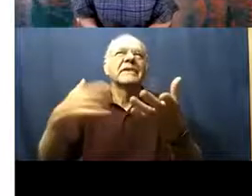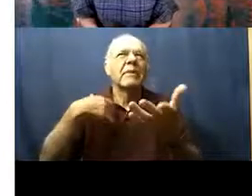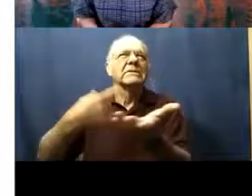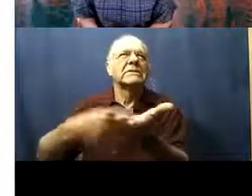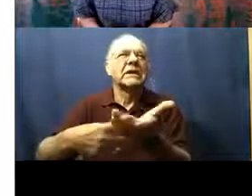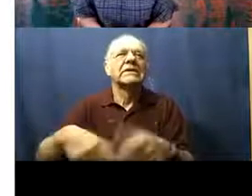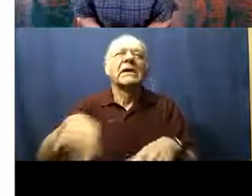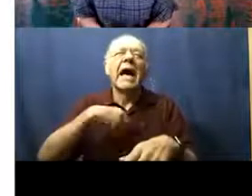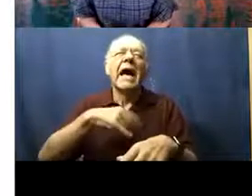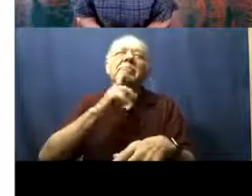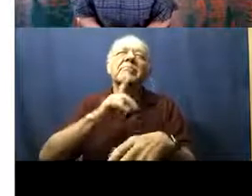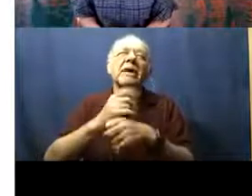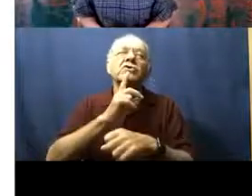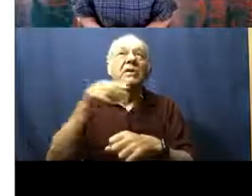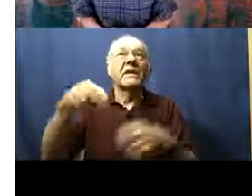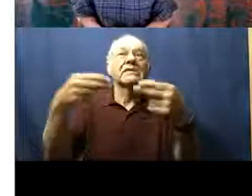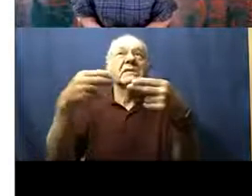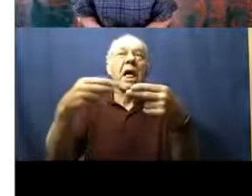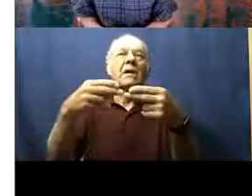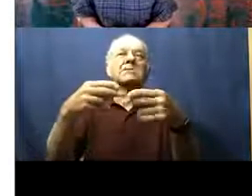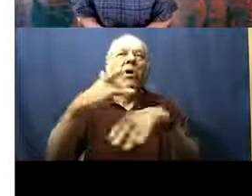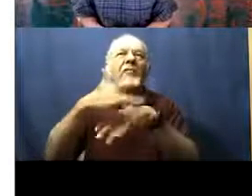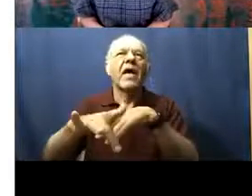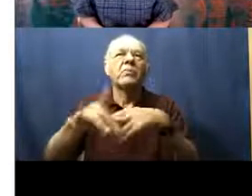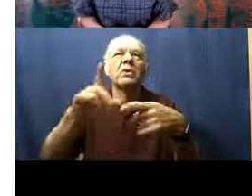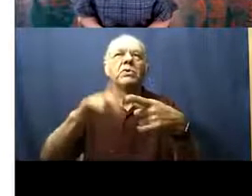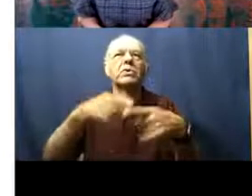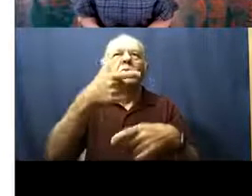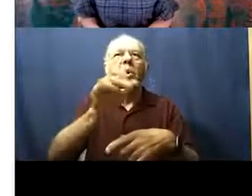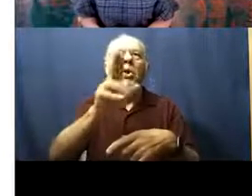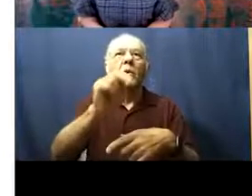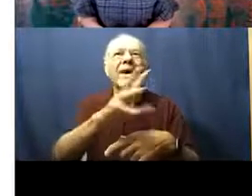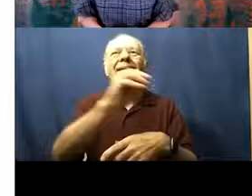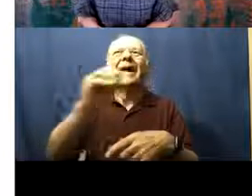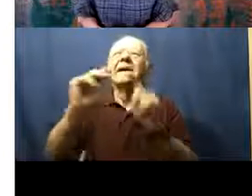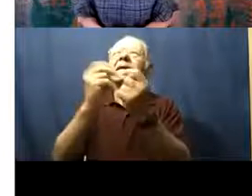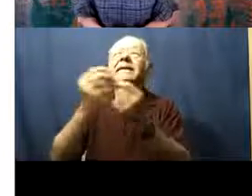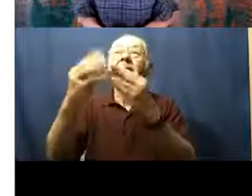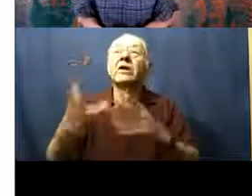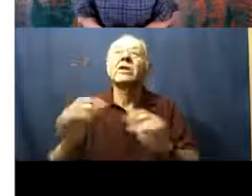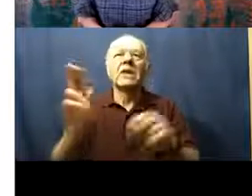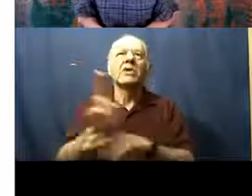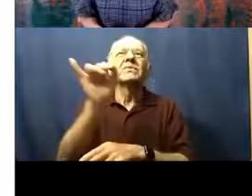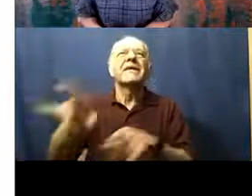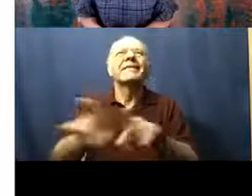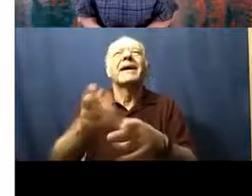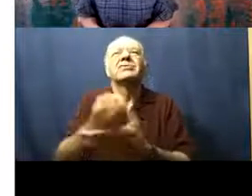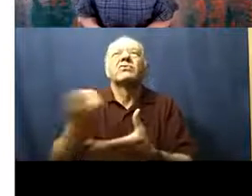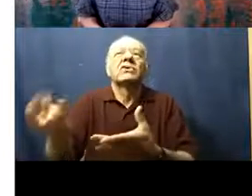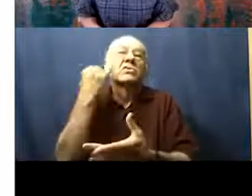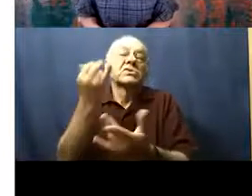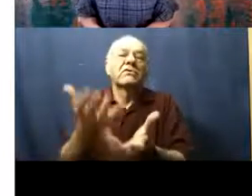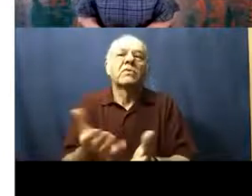sure that I make this available to Gwen and the team later, so that you can use it as a resource if you would like that.